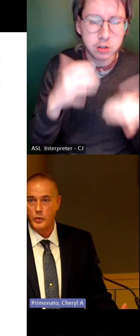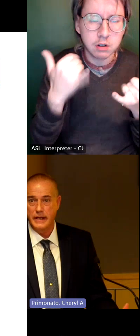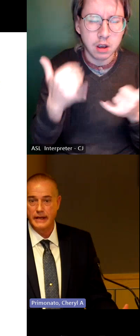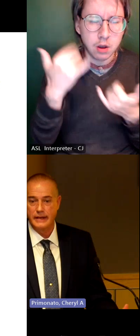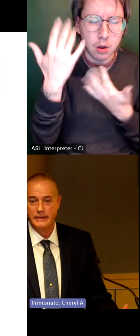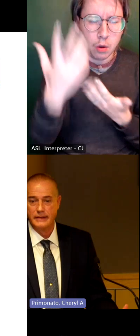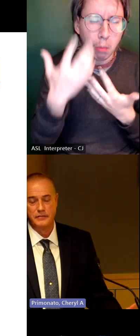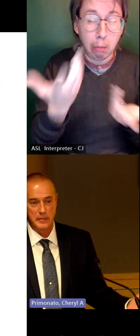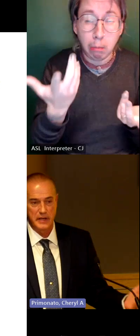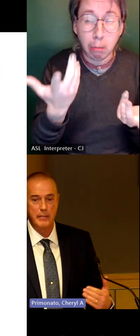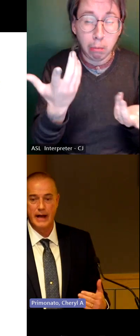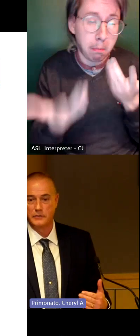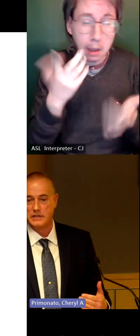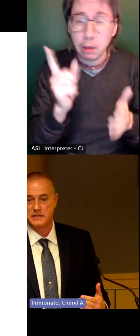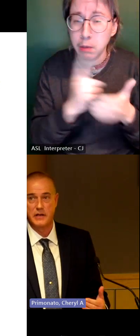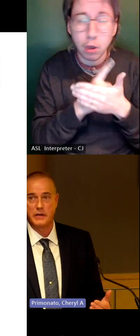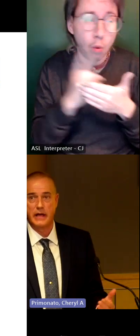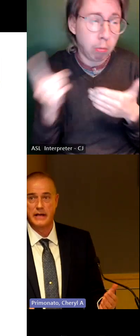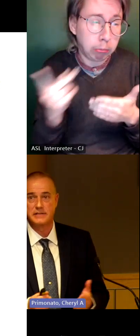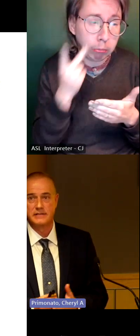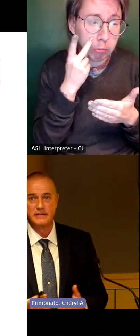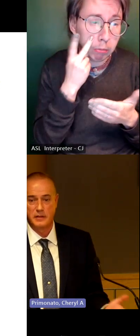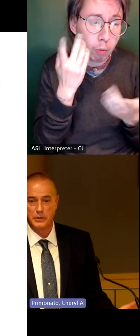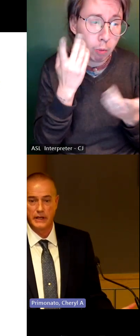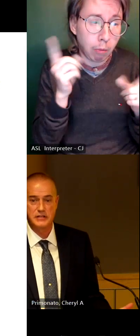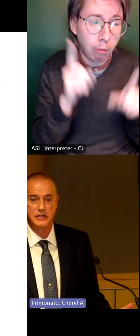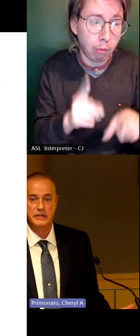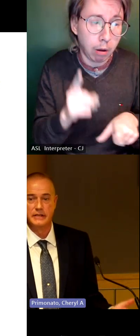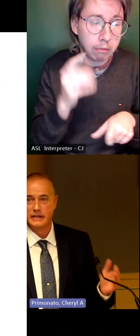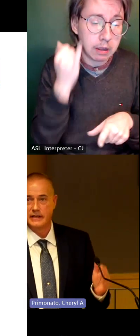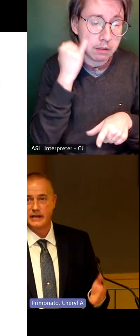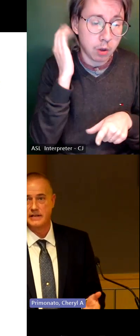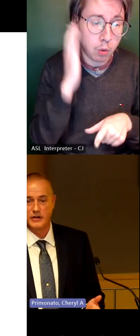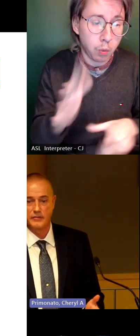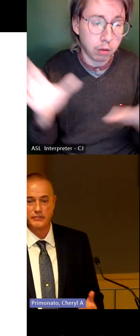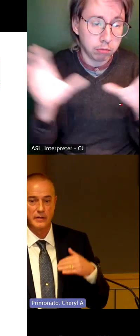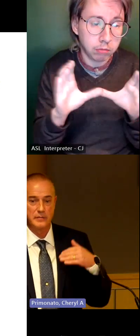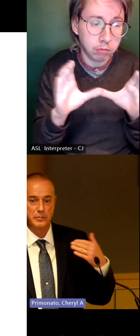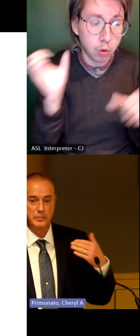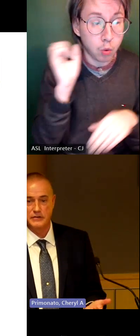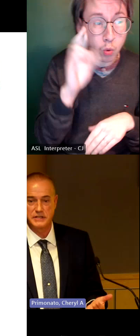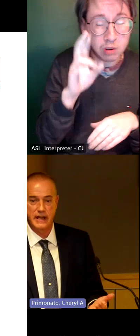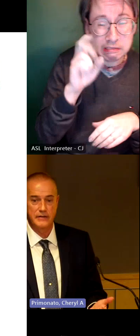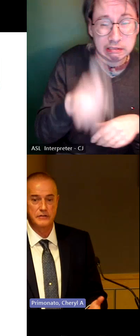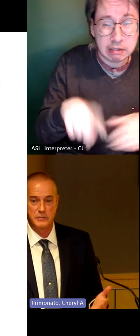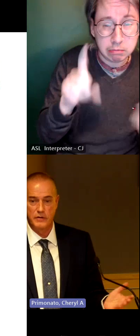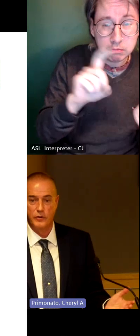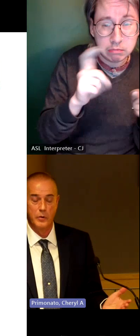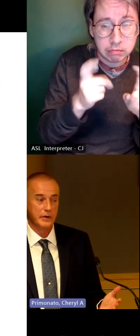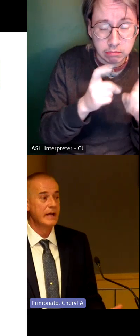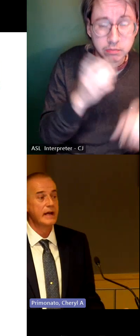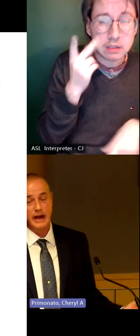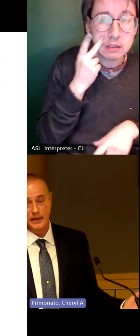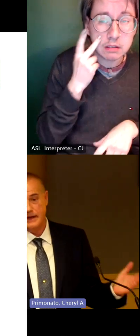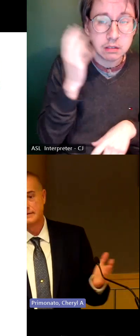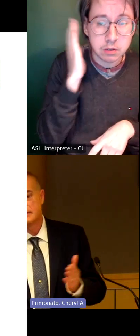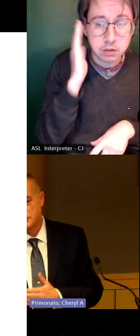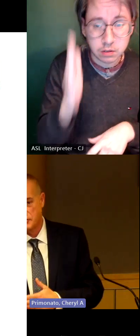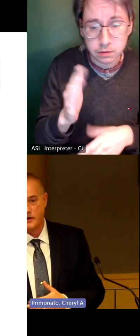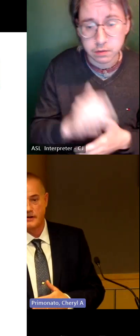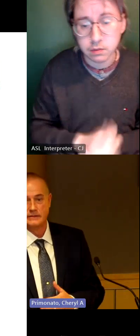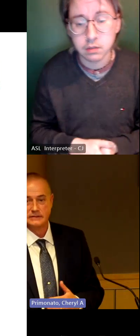day or a week for them to come back to us and say, okay, the plan's good, it's certified, put in your standards and move forward,